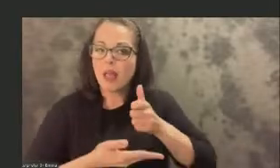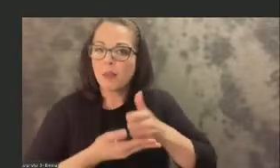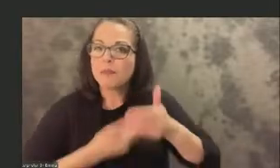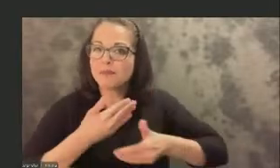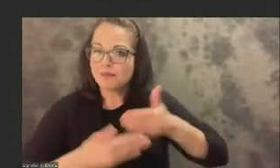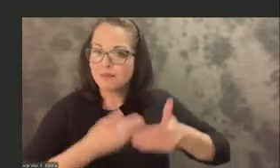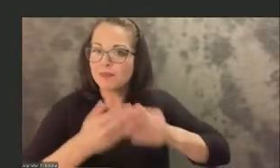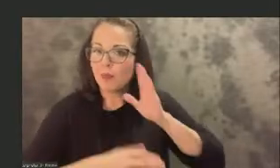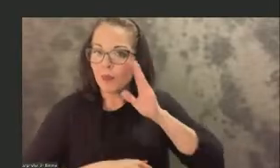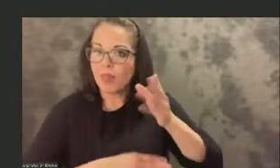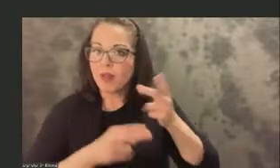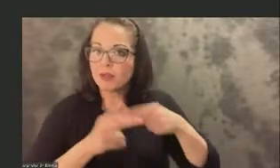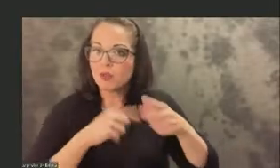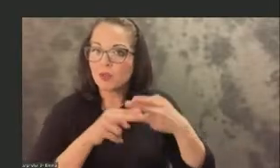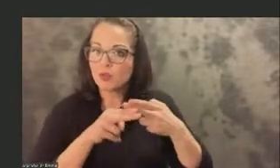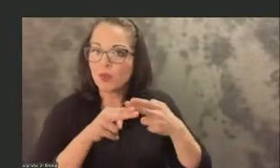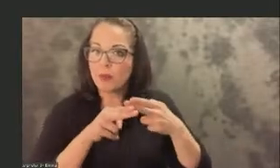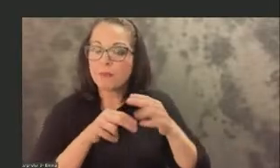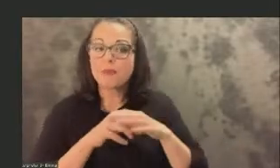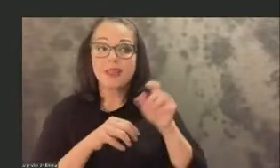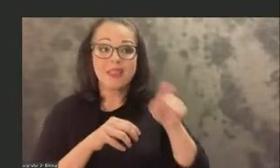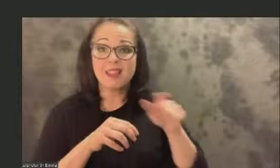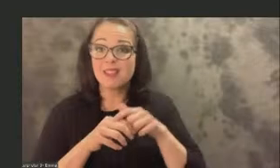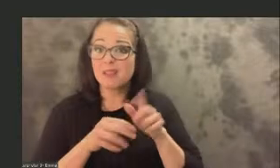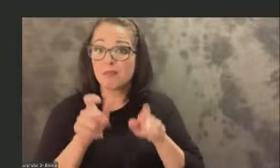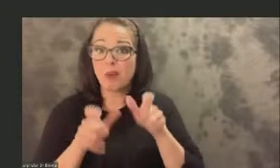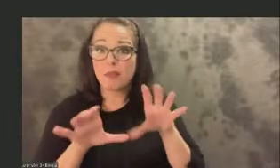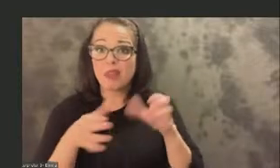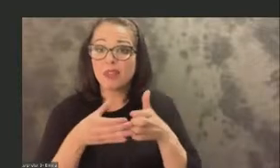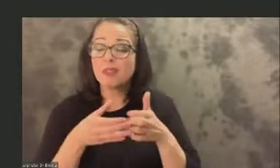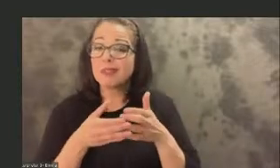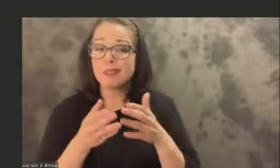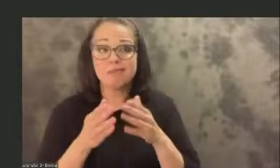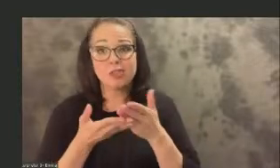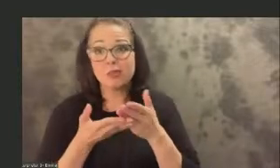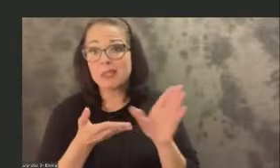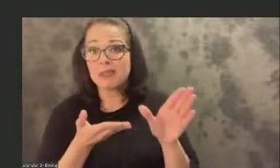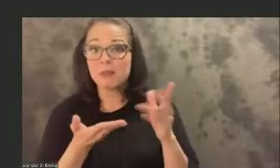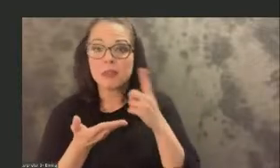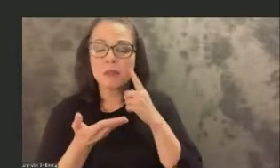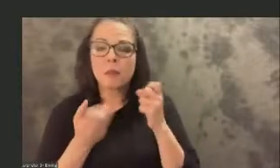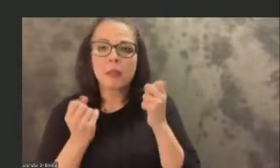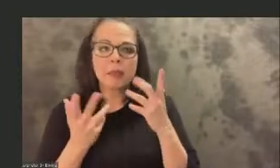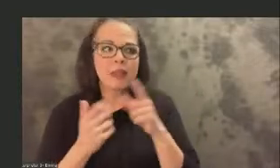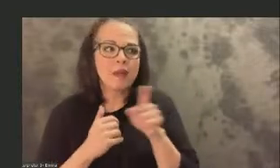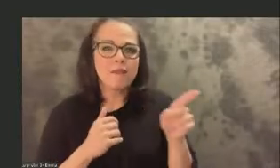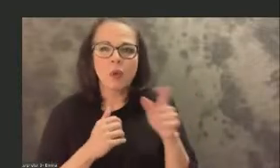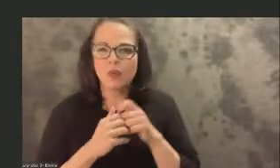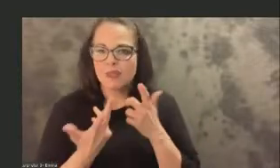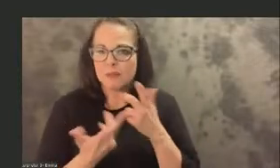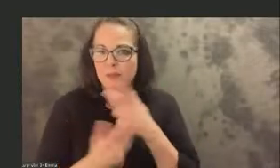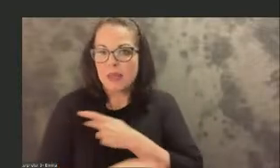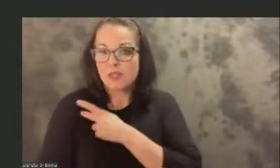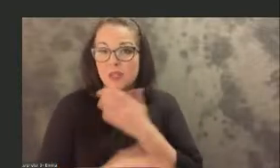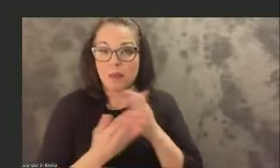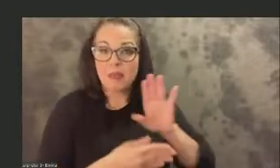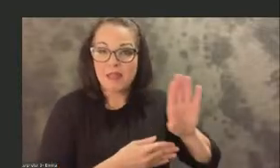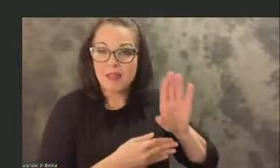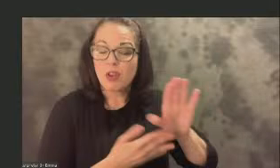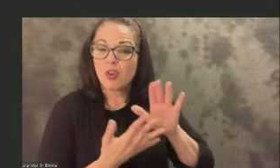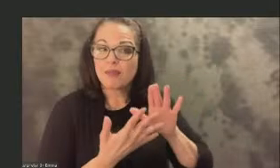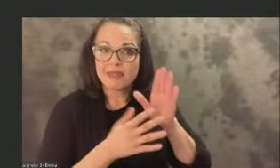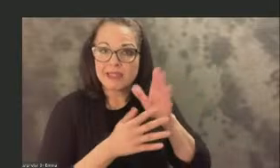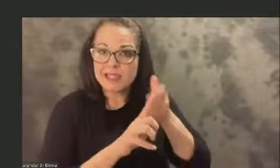This population is currently being dismissed, like many chronic illness patients have been, because their symptoms may be vague and